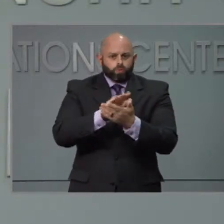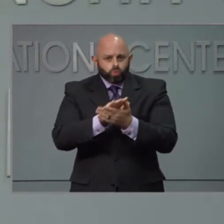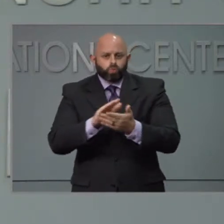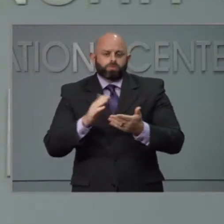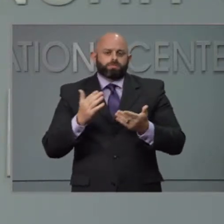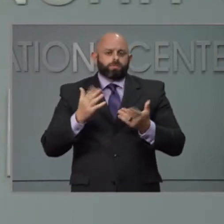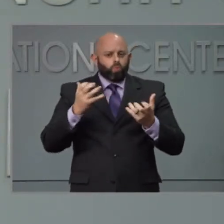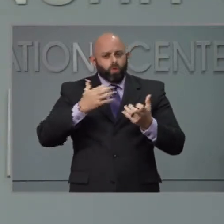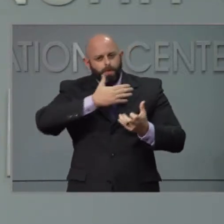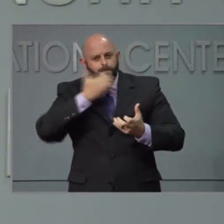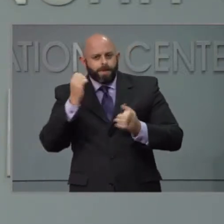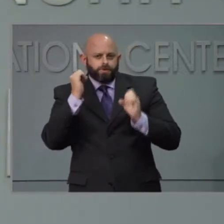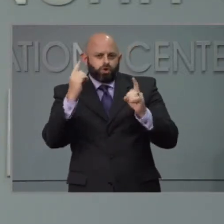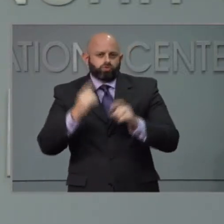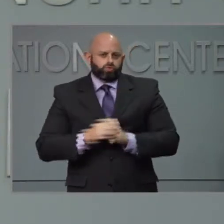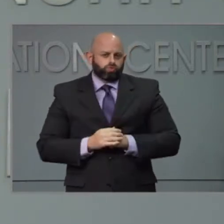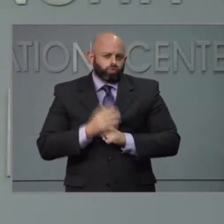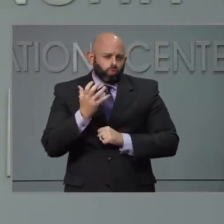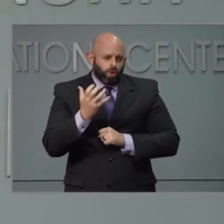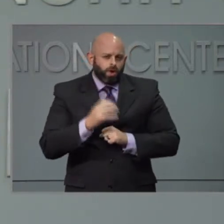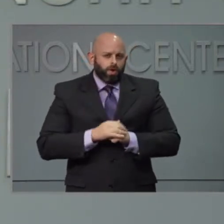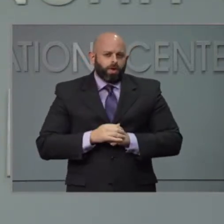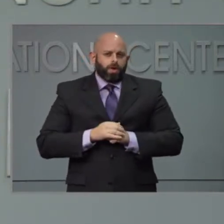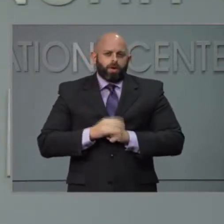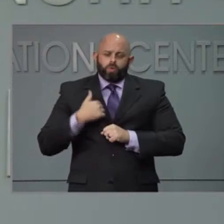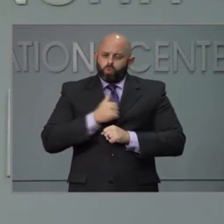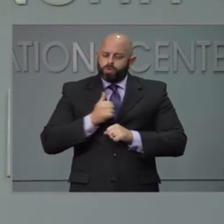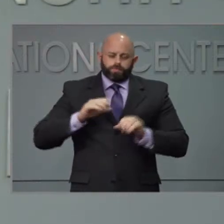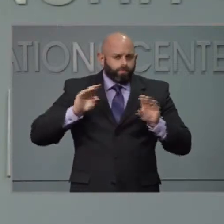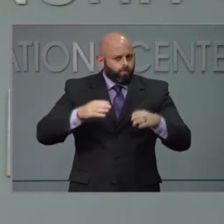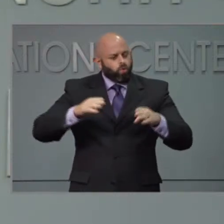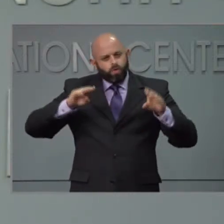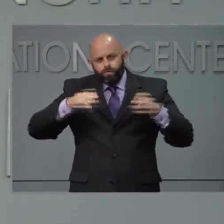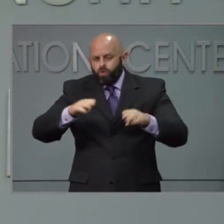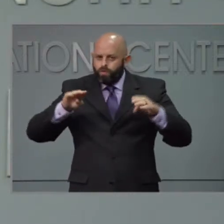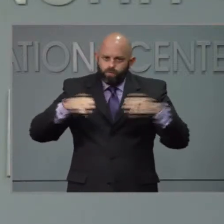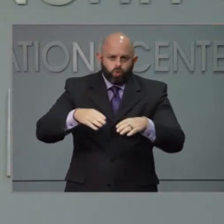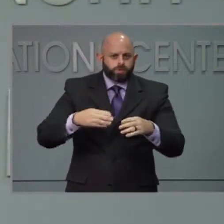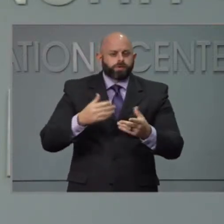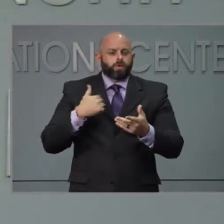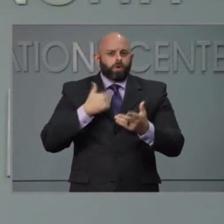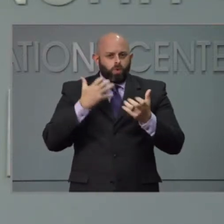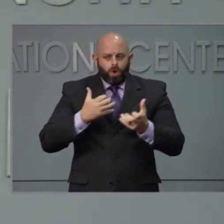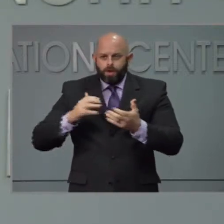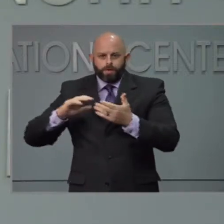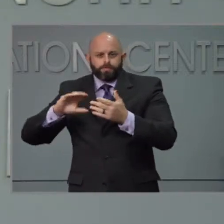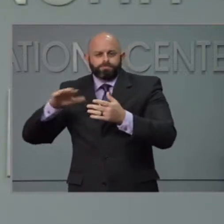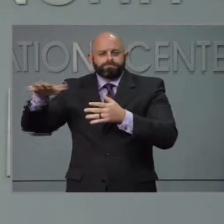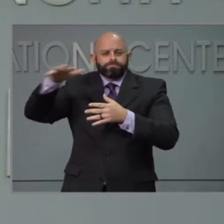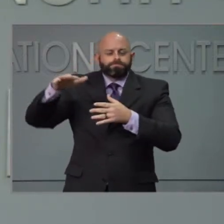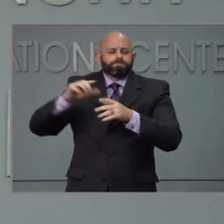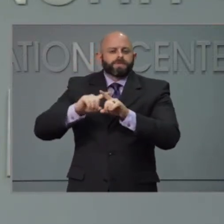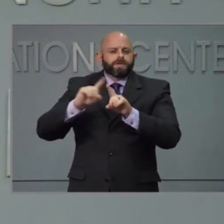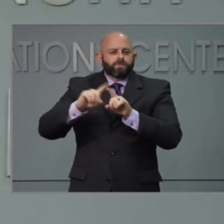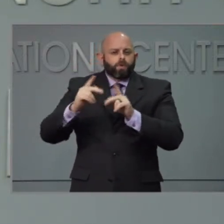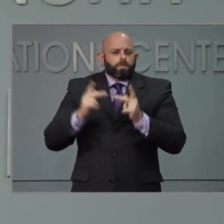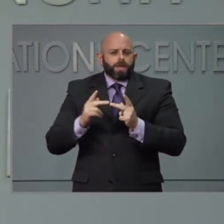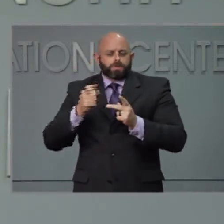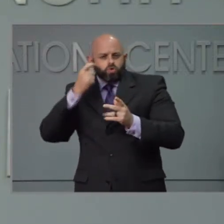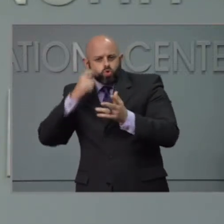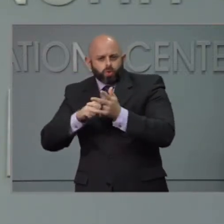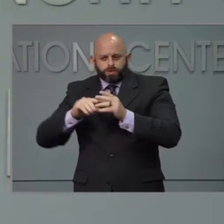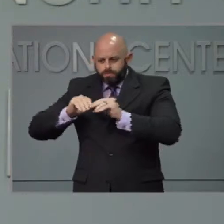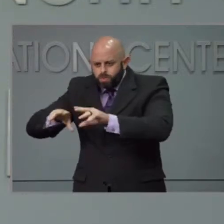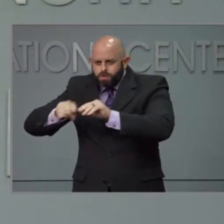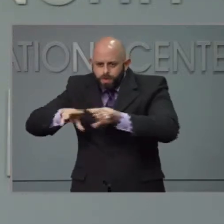they can. It's why we're putting it in overdrive to help with hotspots and connecting students to